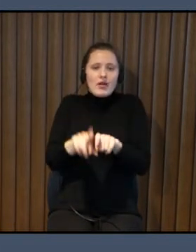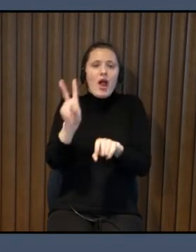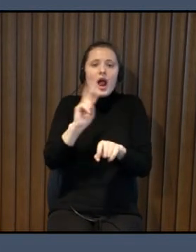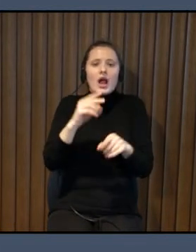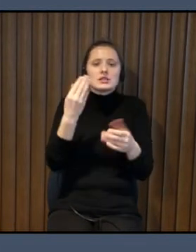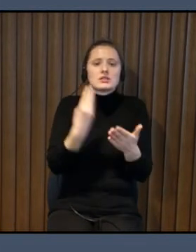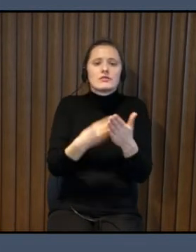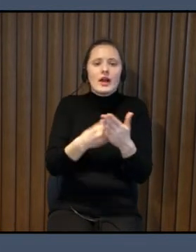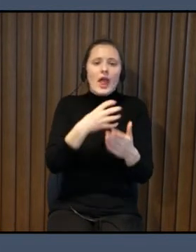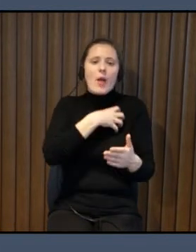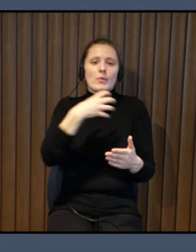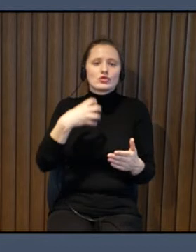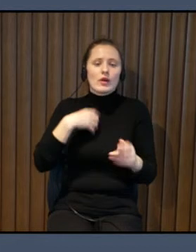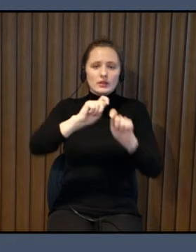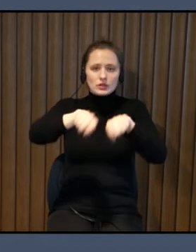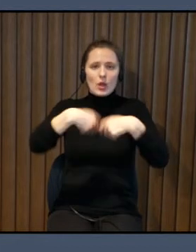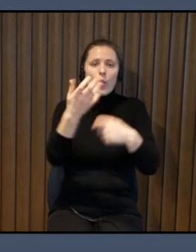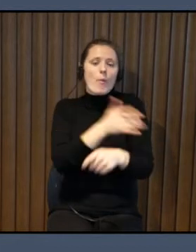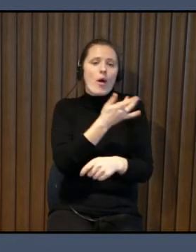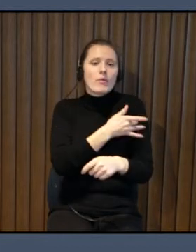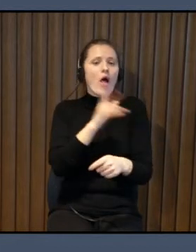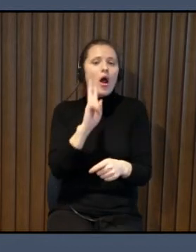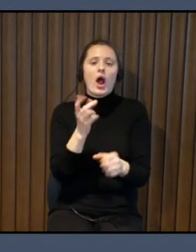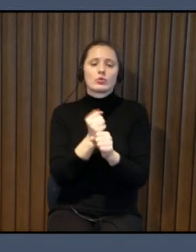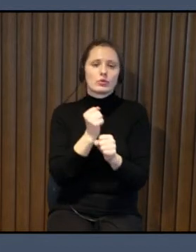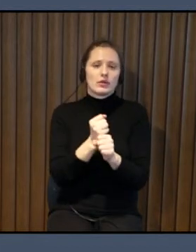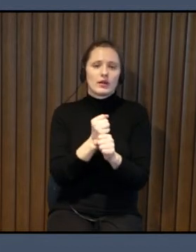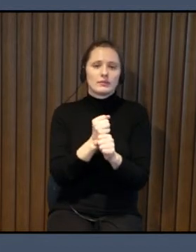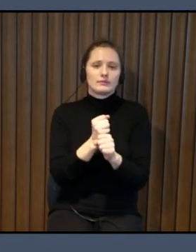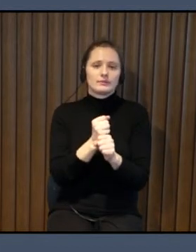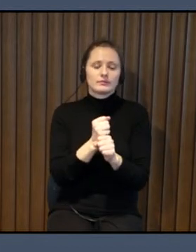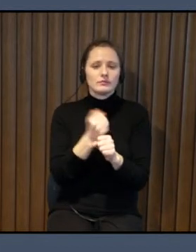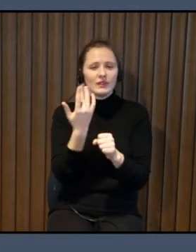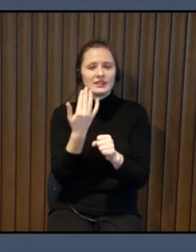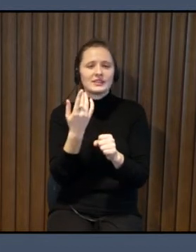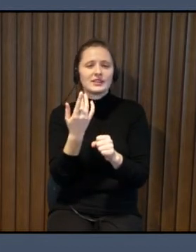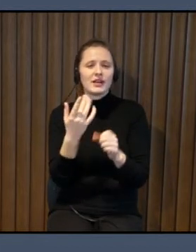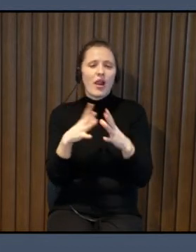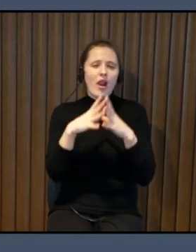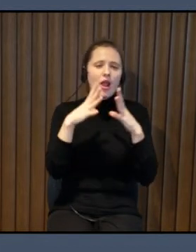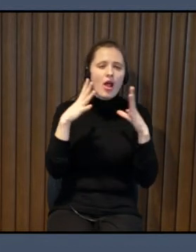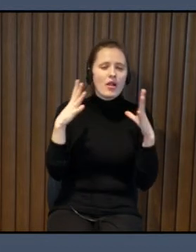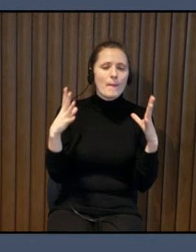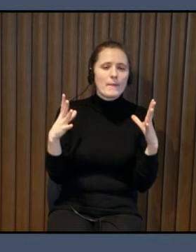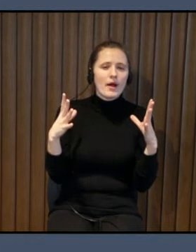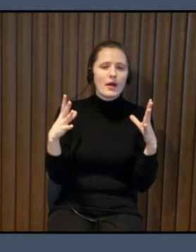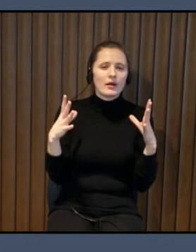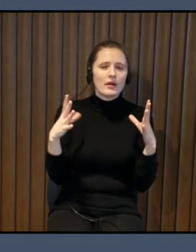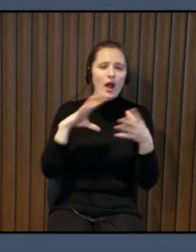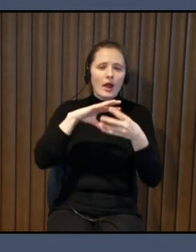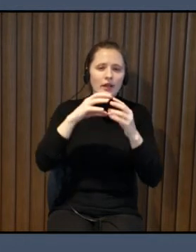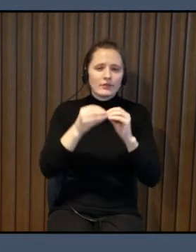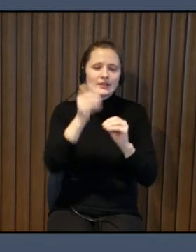medical institutions? Yes, one can enter the door, but is a person able, from